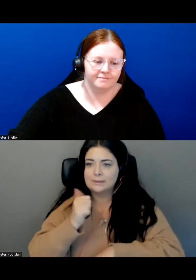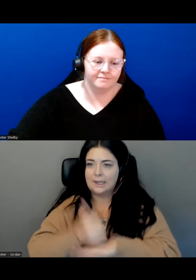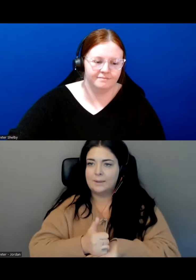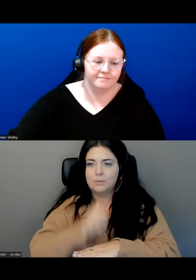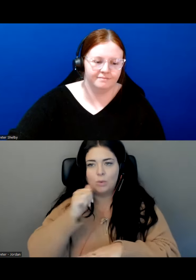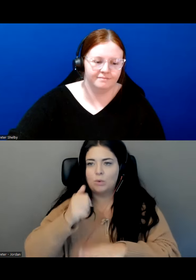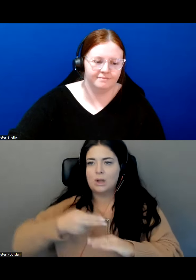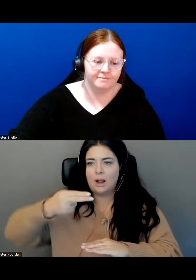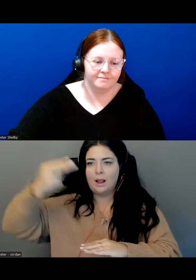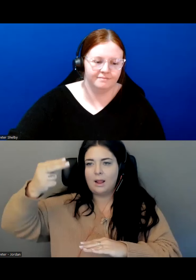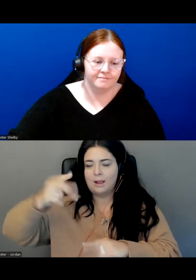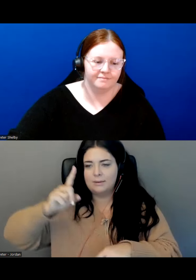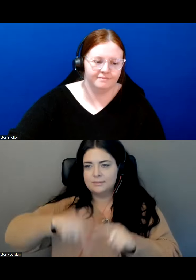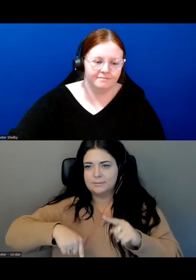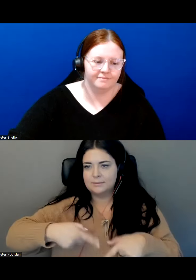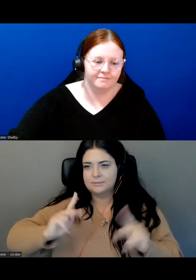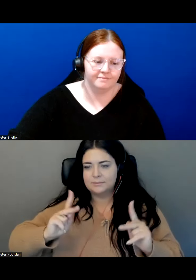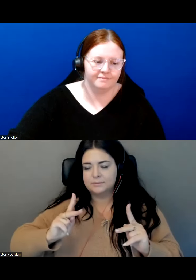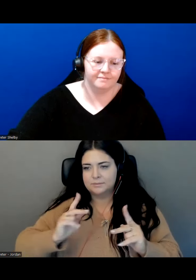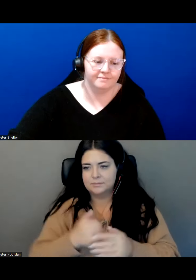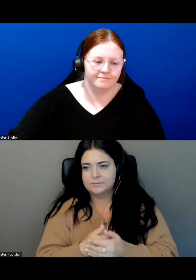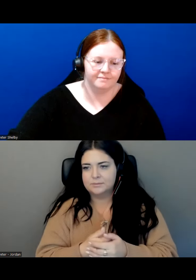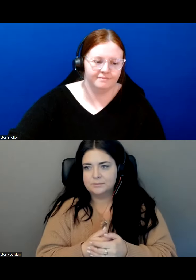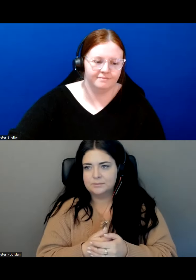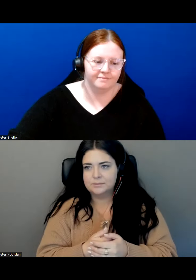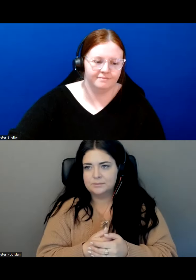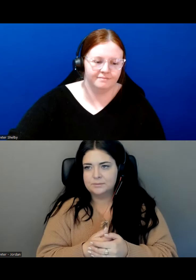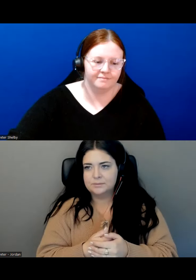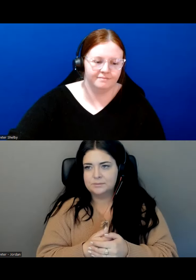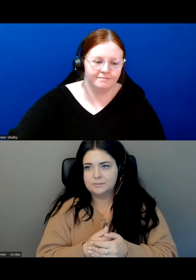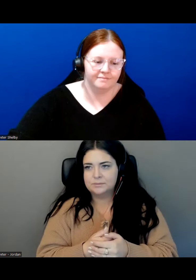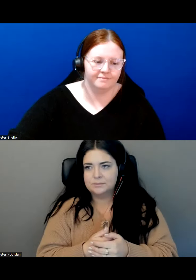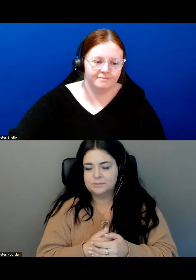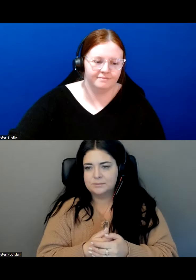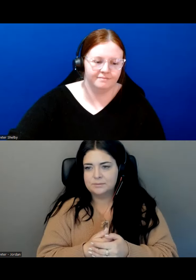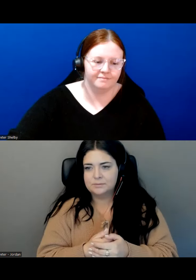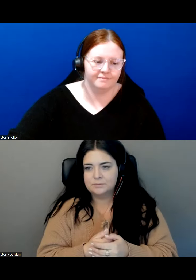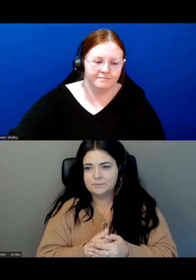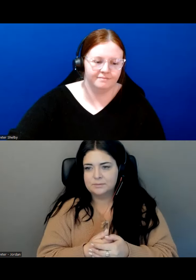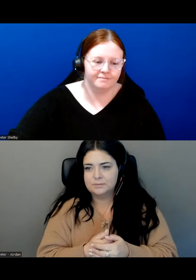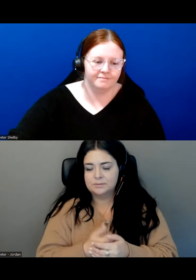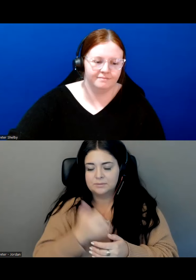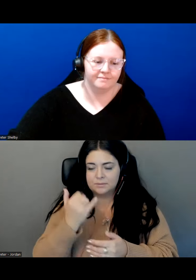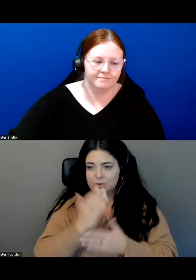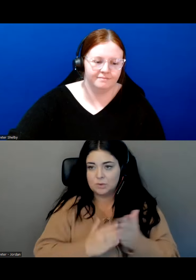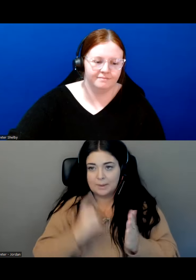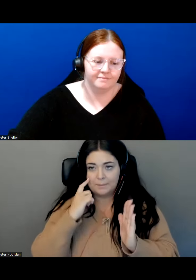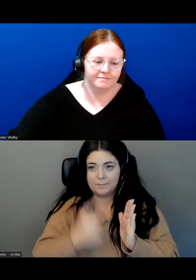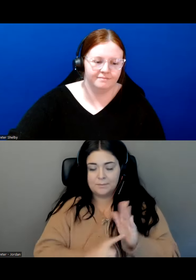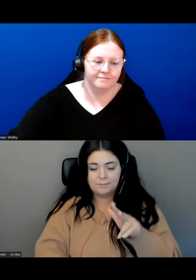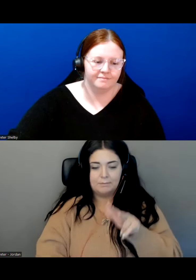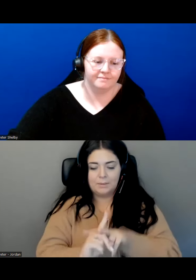that you're using if they have it. But it is something that a notification will come up if you are listening